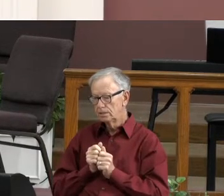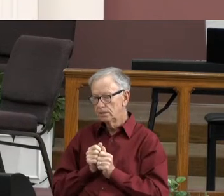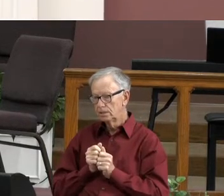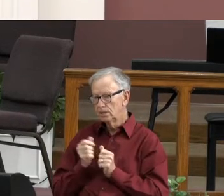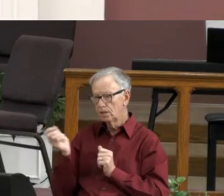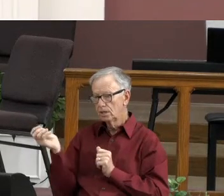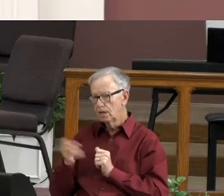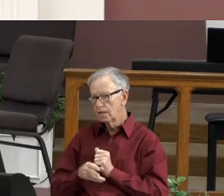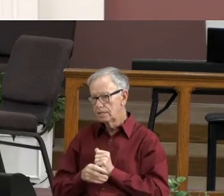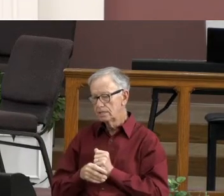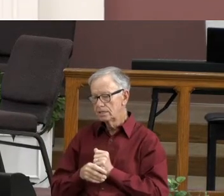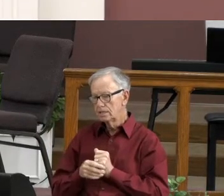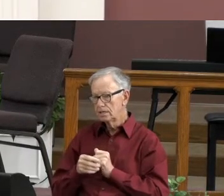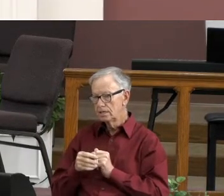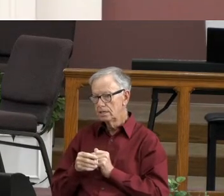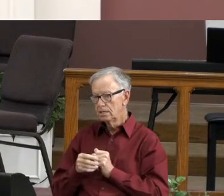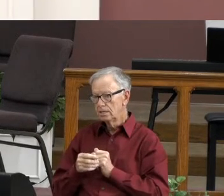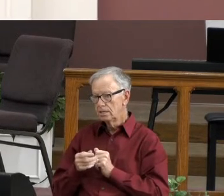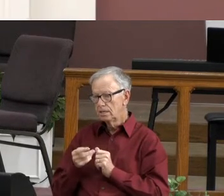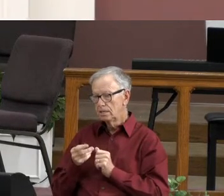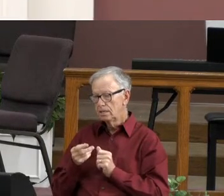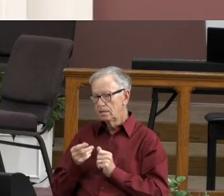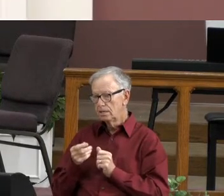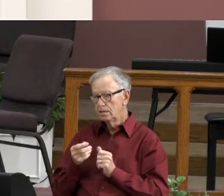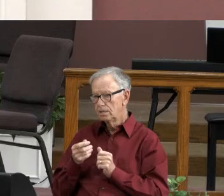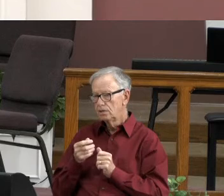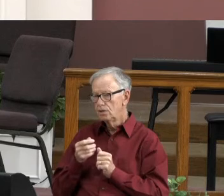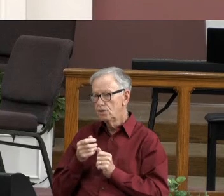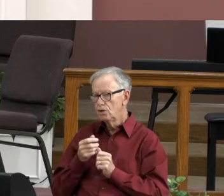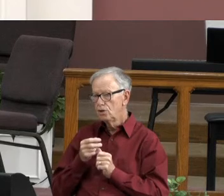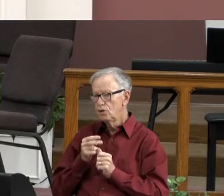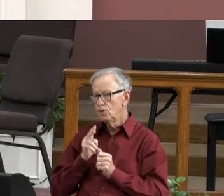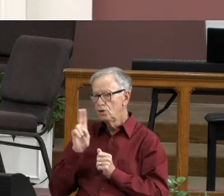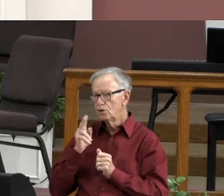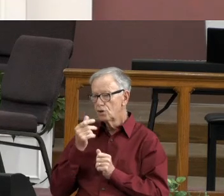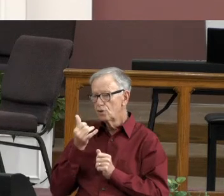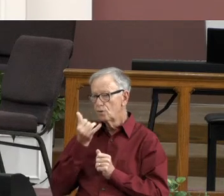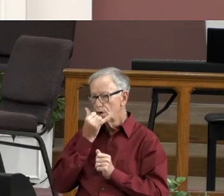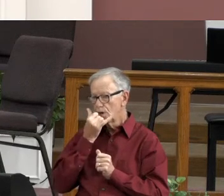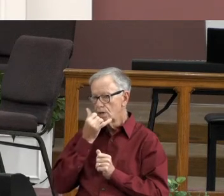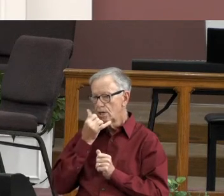cause us to misuse it and cause misunderstanding.